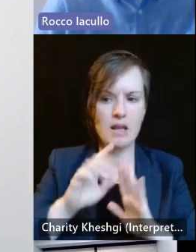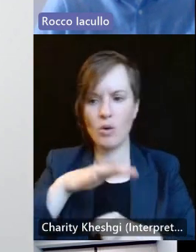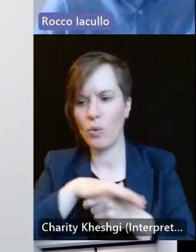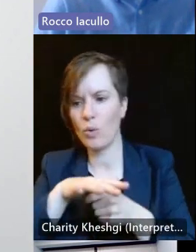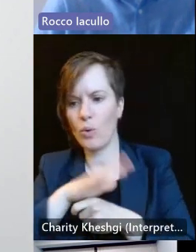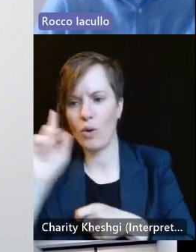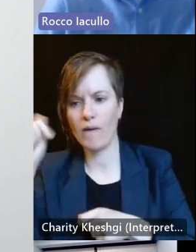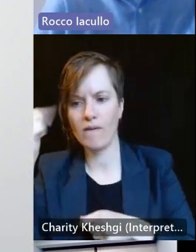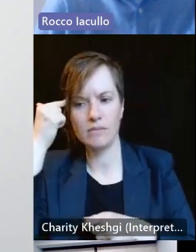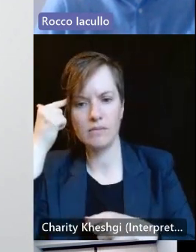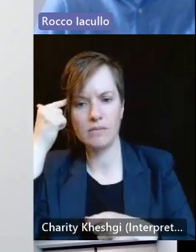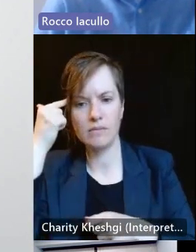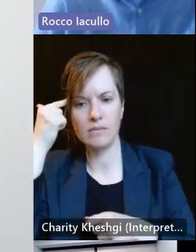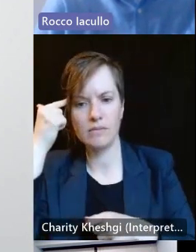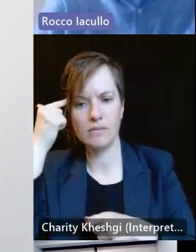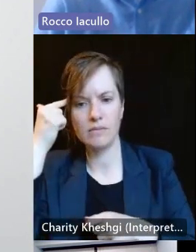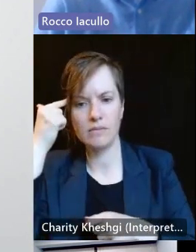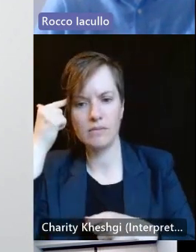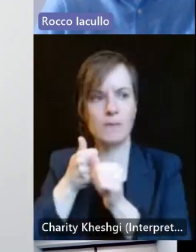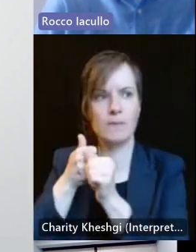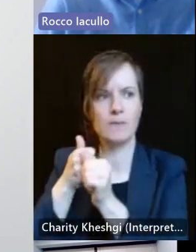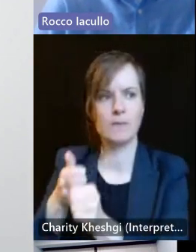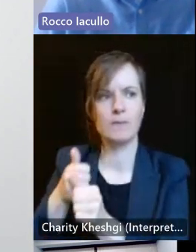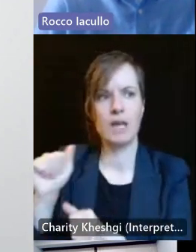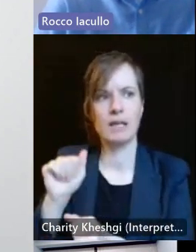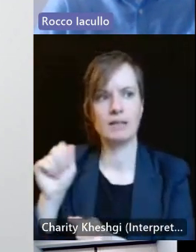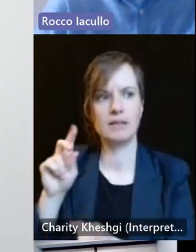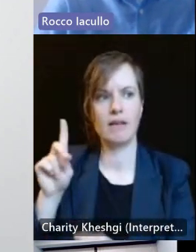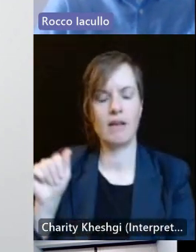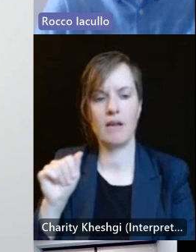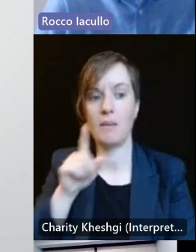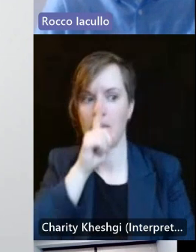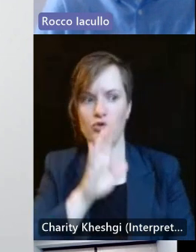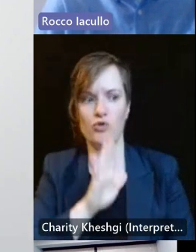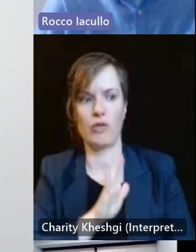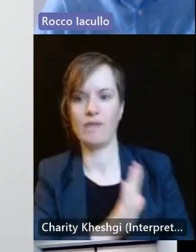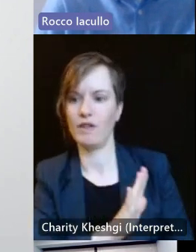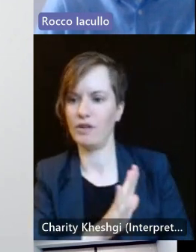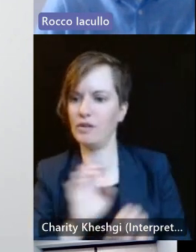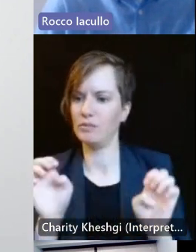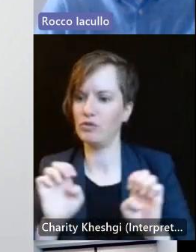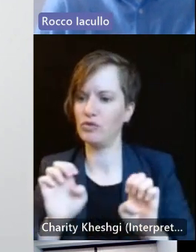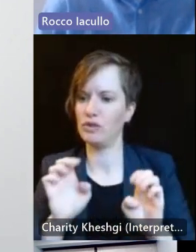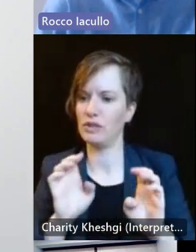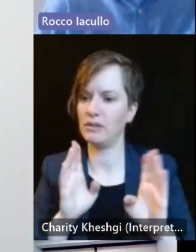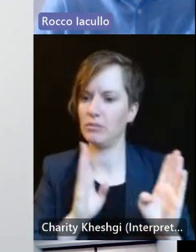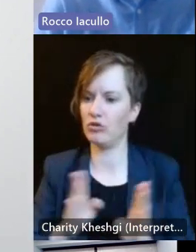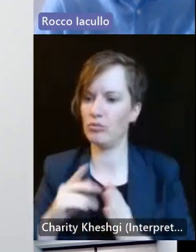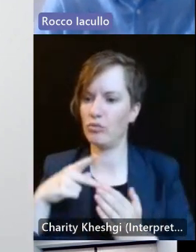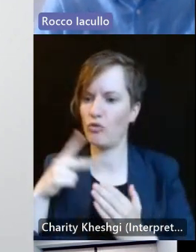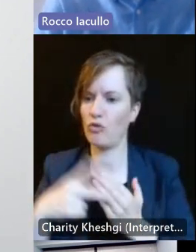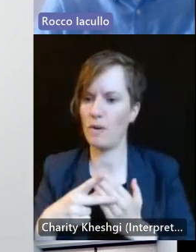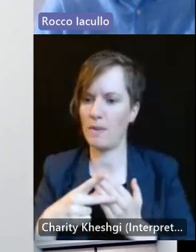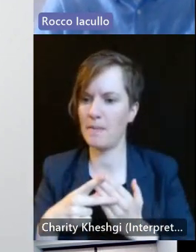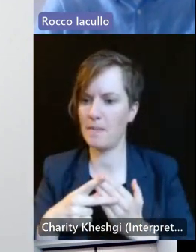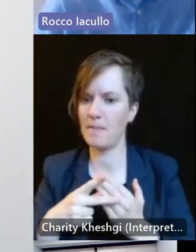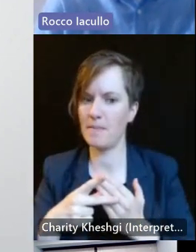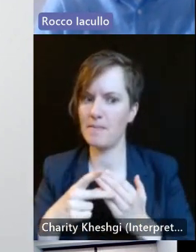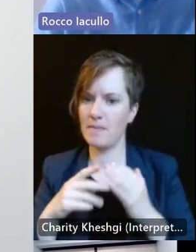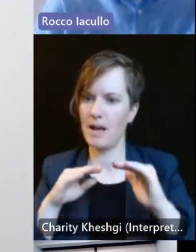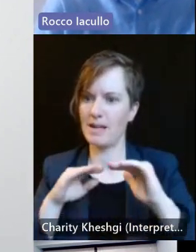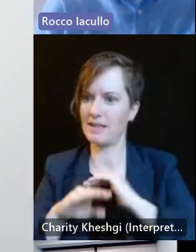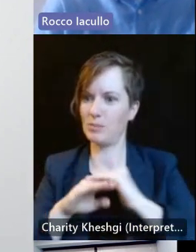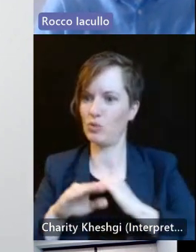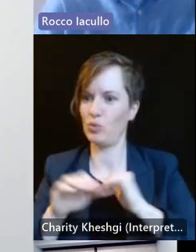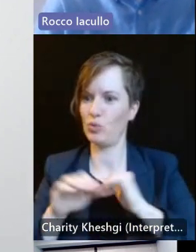under the ADA to ensure that their emergency preparedness programs are accessible, including a best